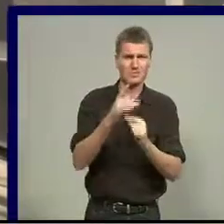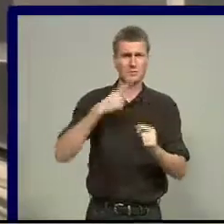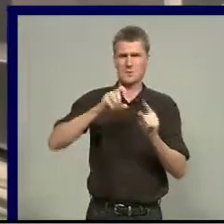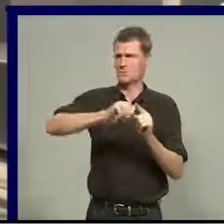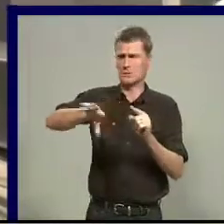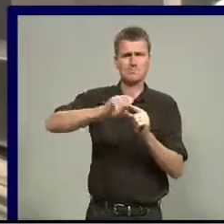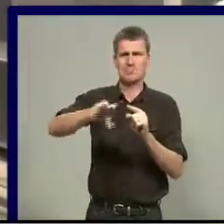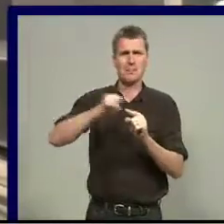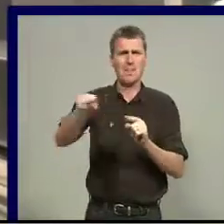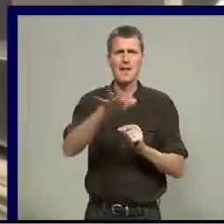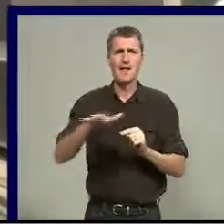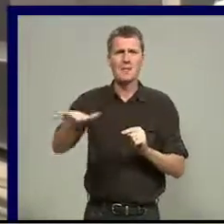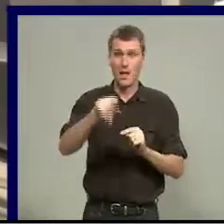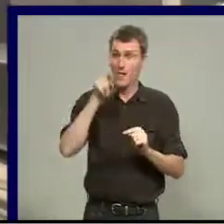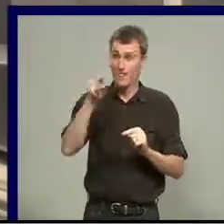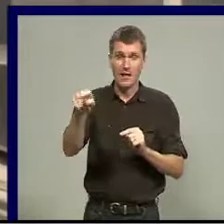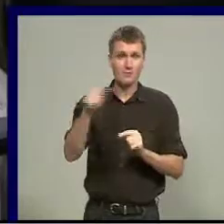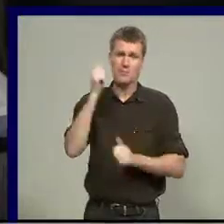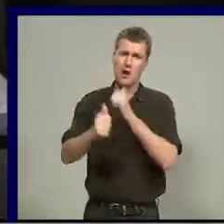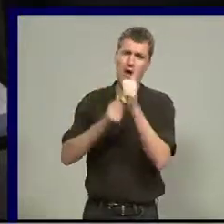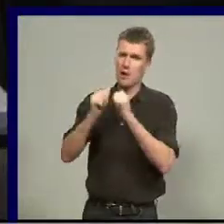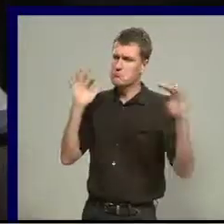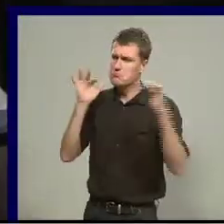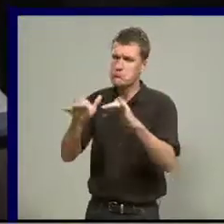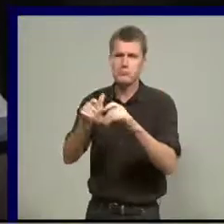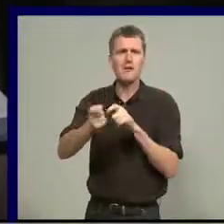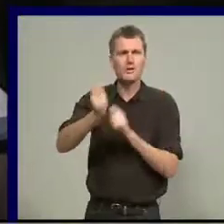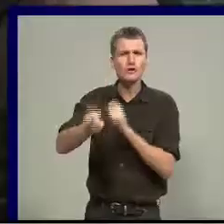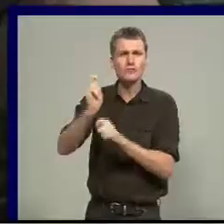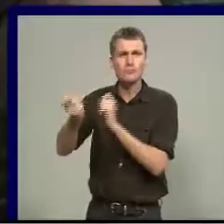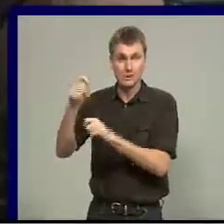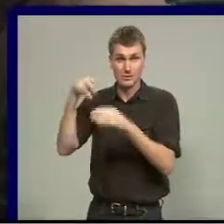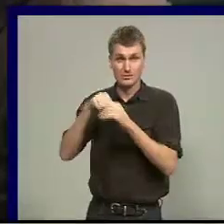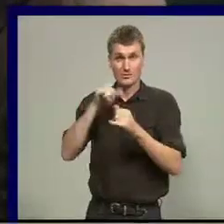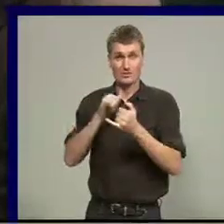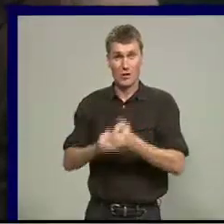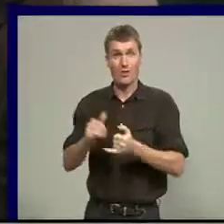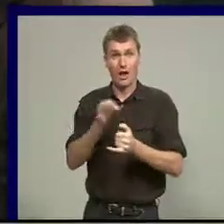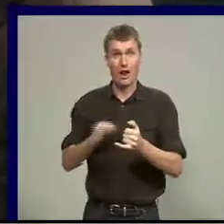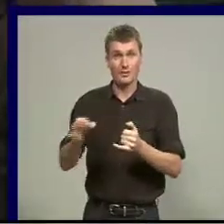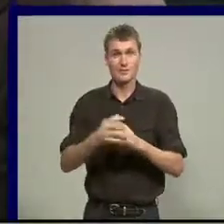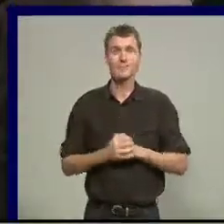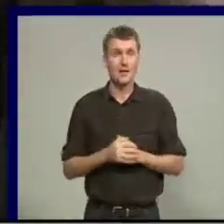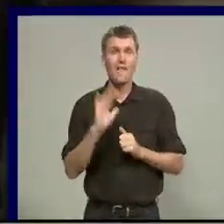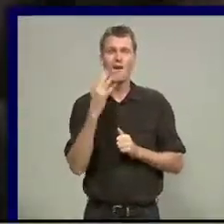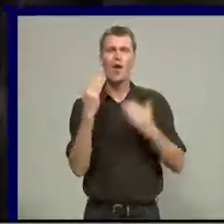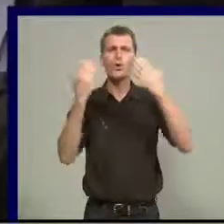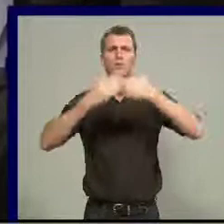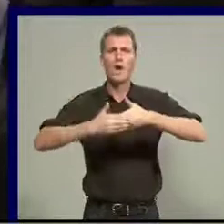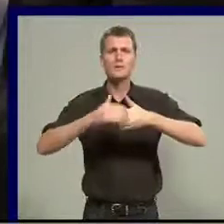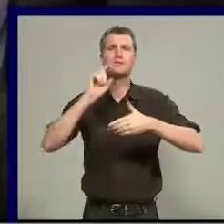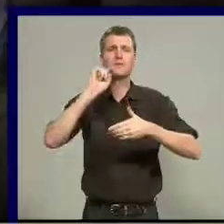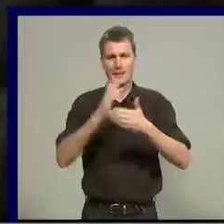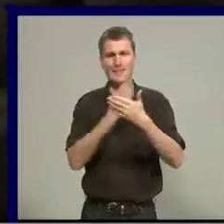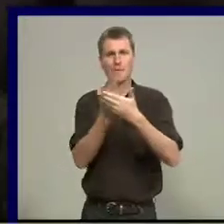one of the most highly fished waters in the South Island. At 5 o'clock tonight, submissions on the resource consent